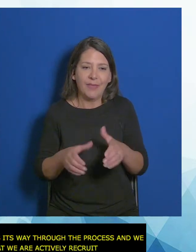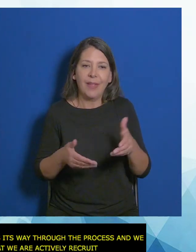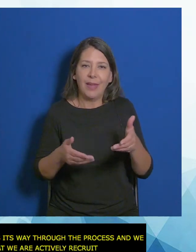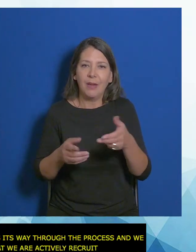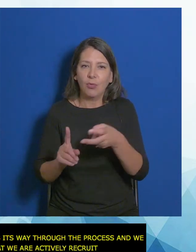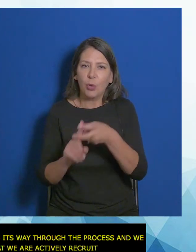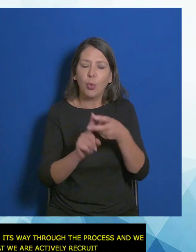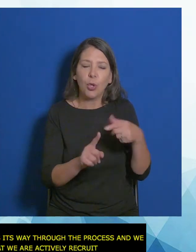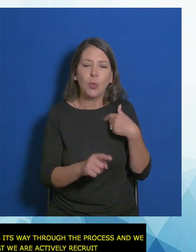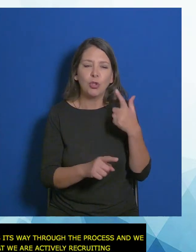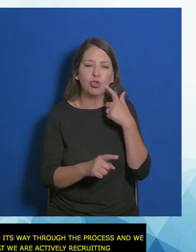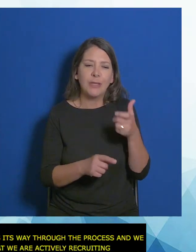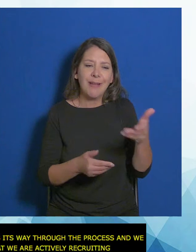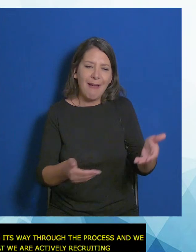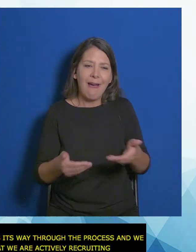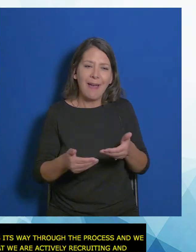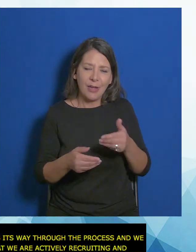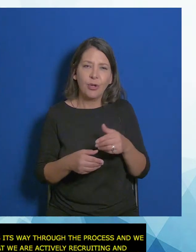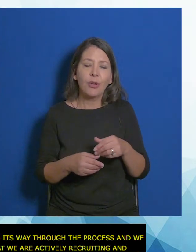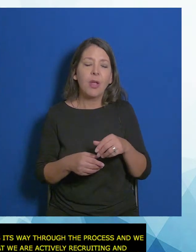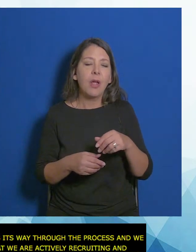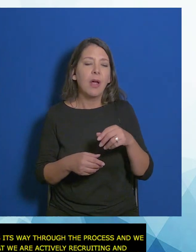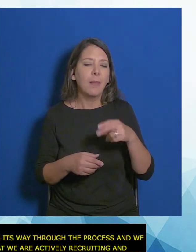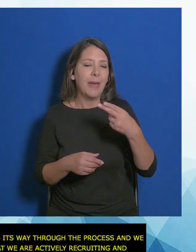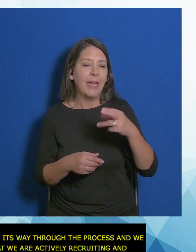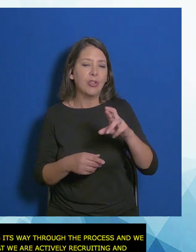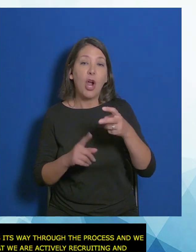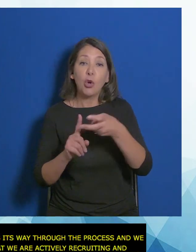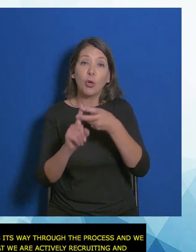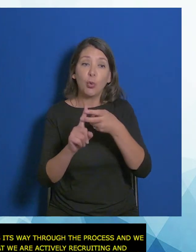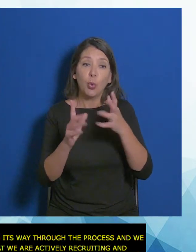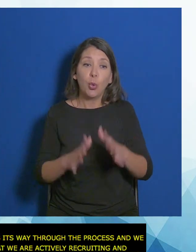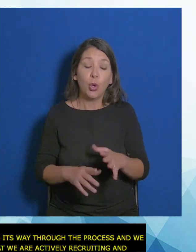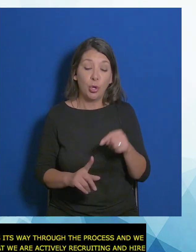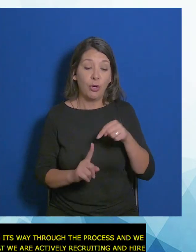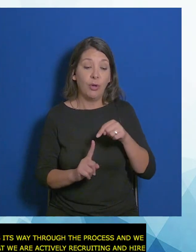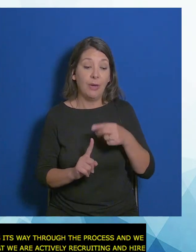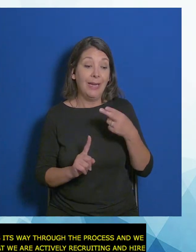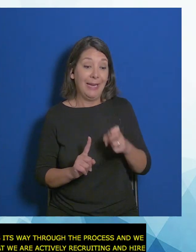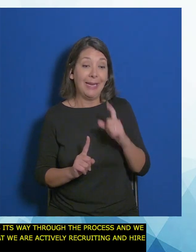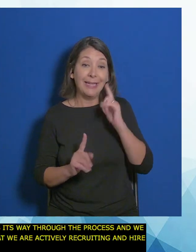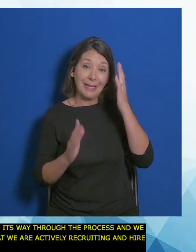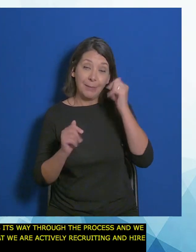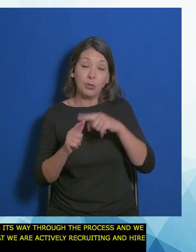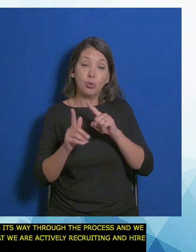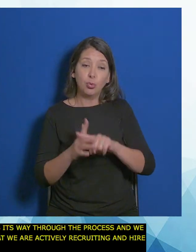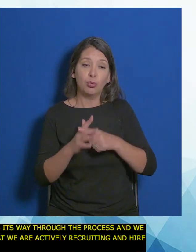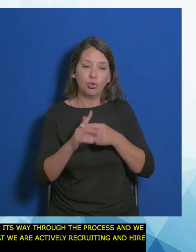recruiter within the Human Resources Division recently, and he is expected to start on Monday.